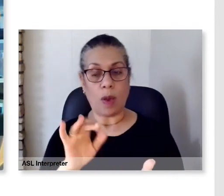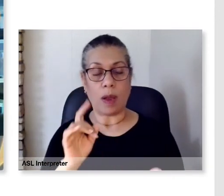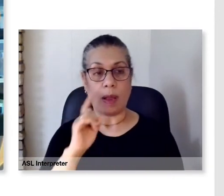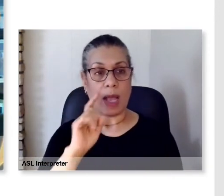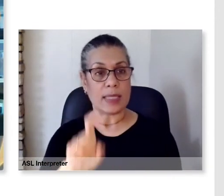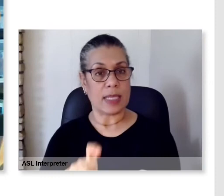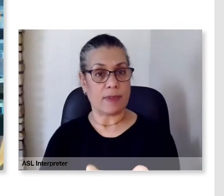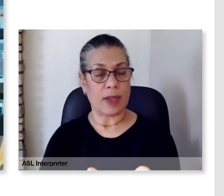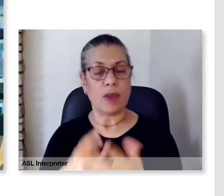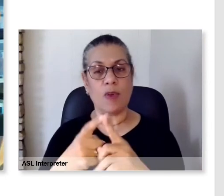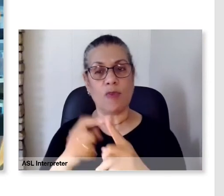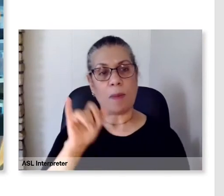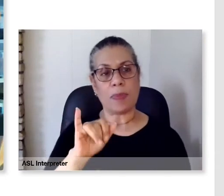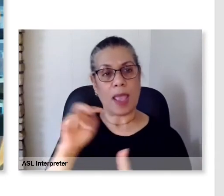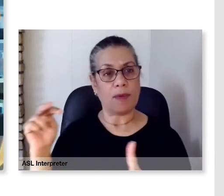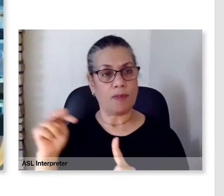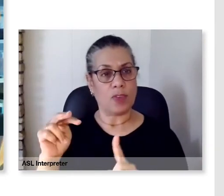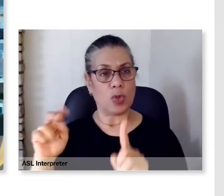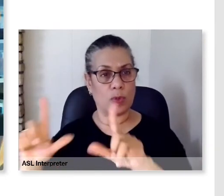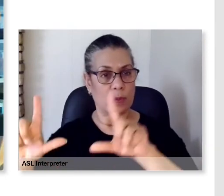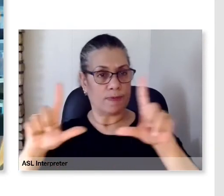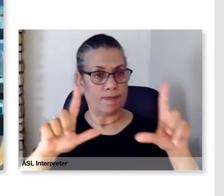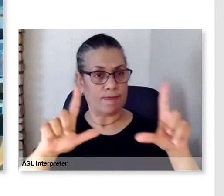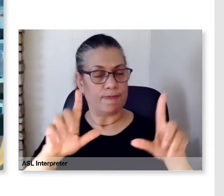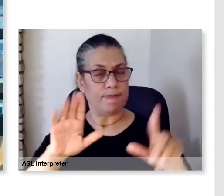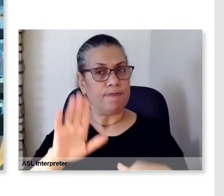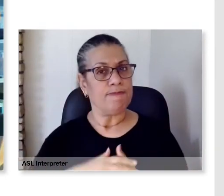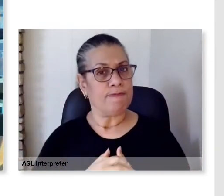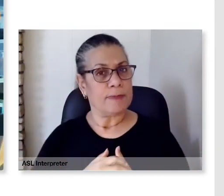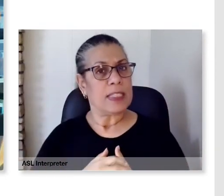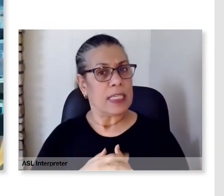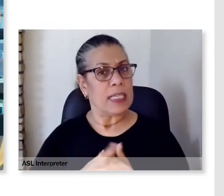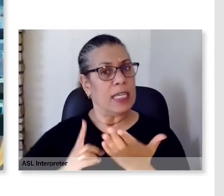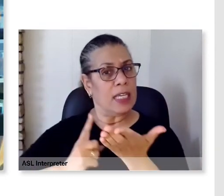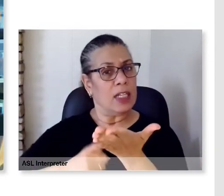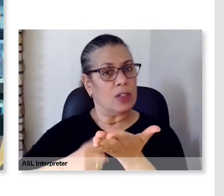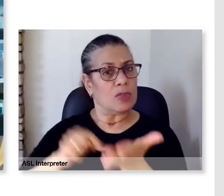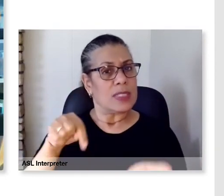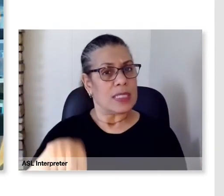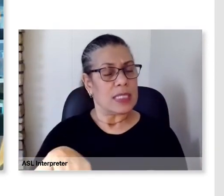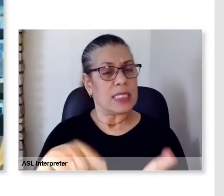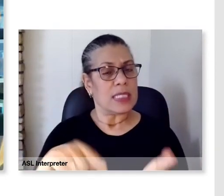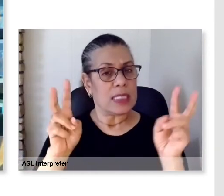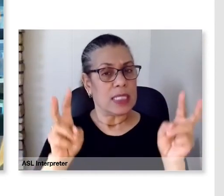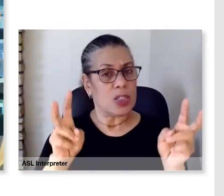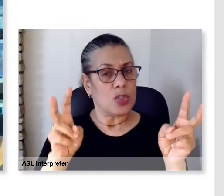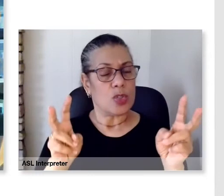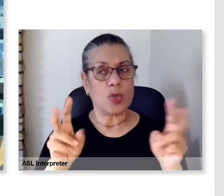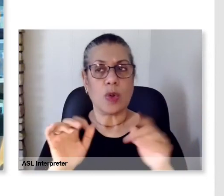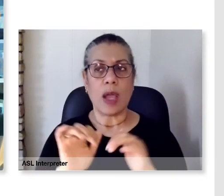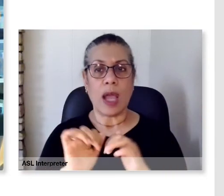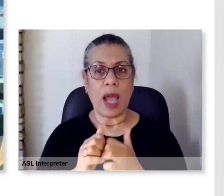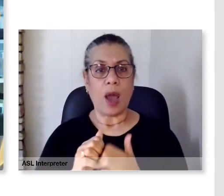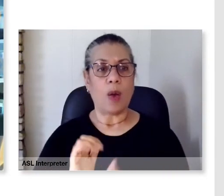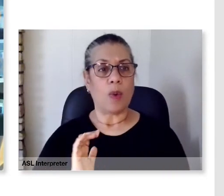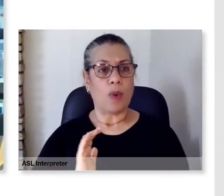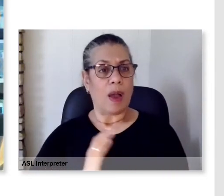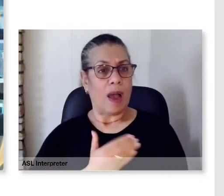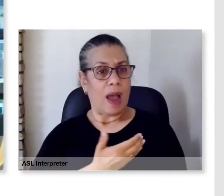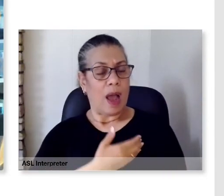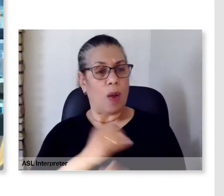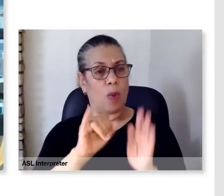that point of view, your work particularly actually addressed these issues, that how our identity is